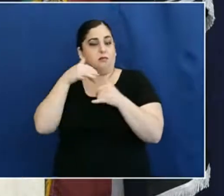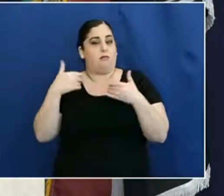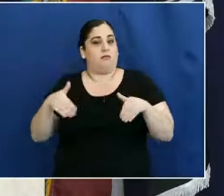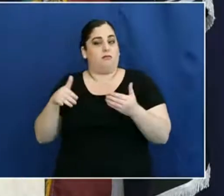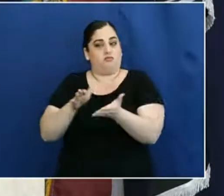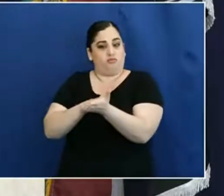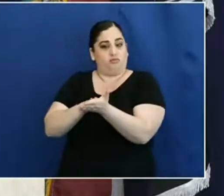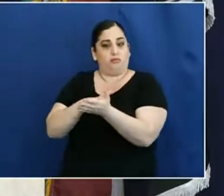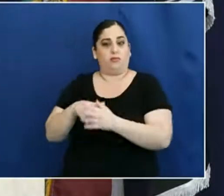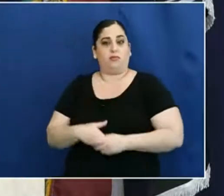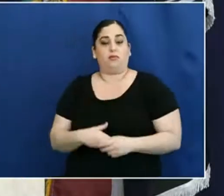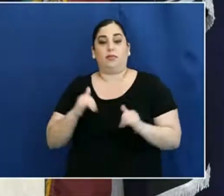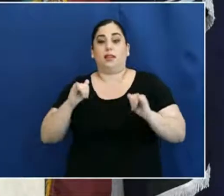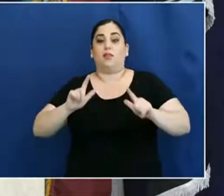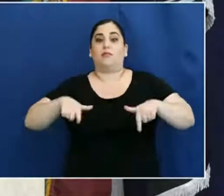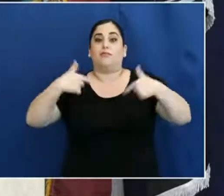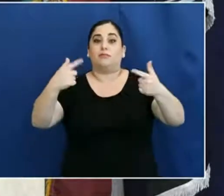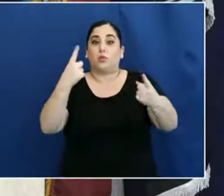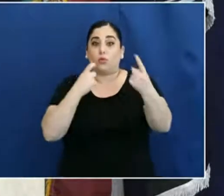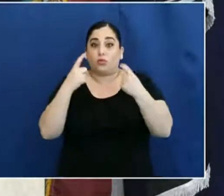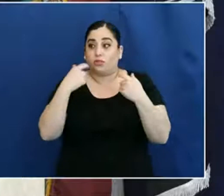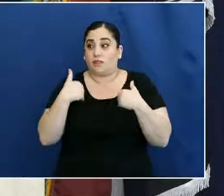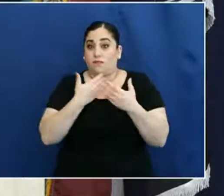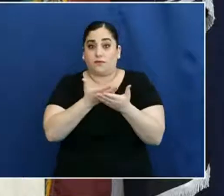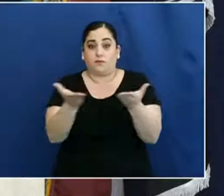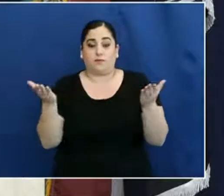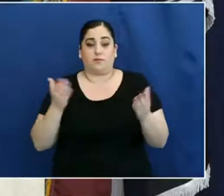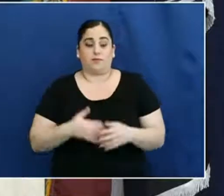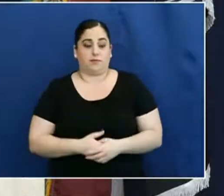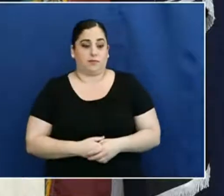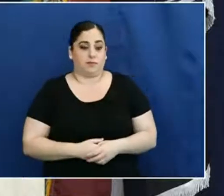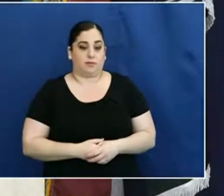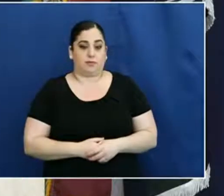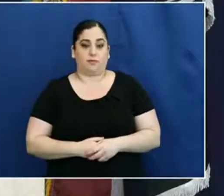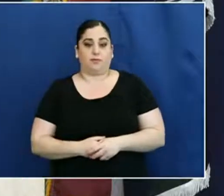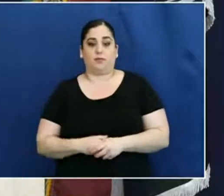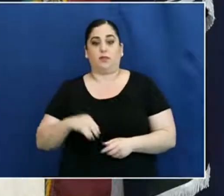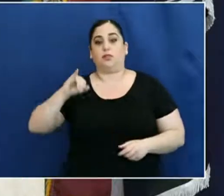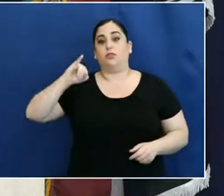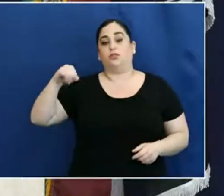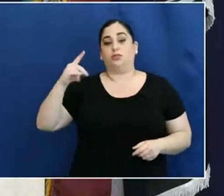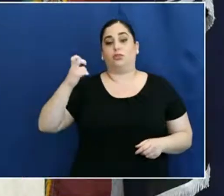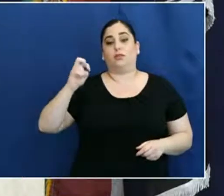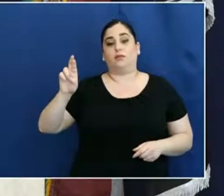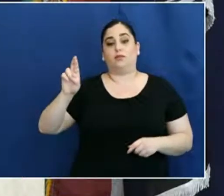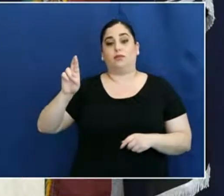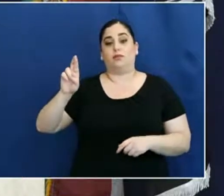questions. Our first caller, Jennifer Kastner with 10 News.